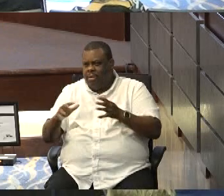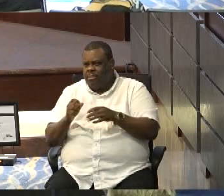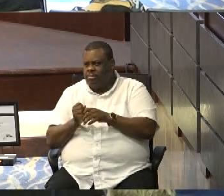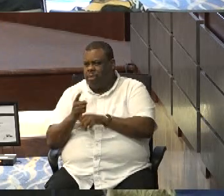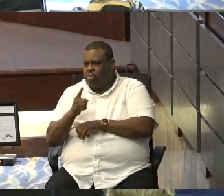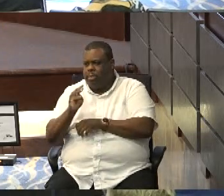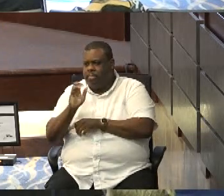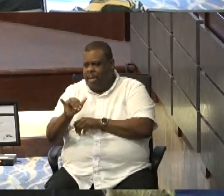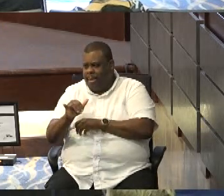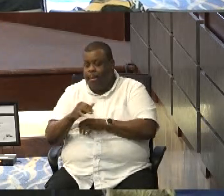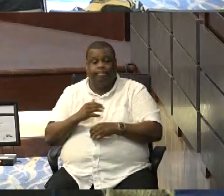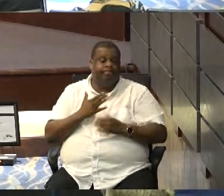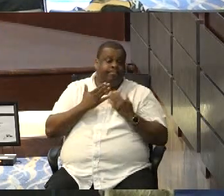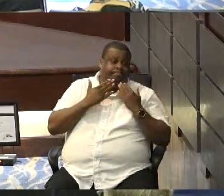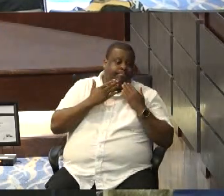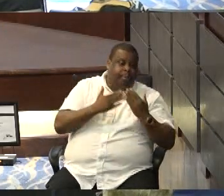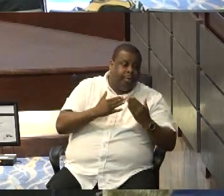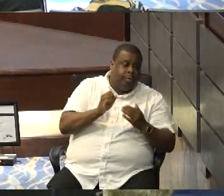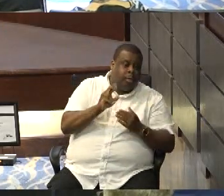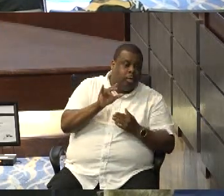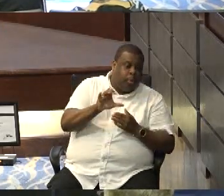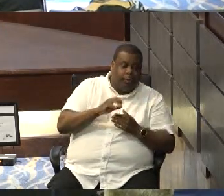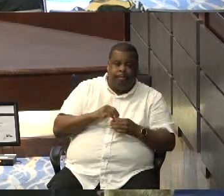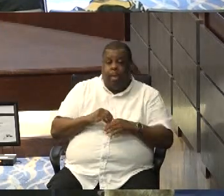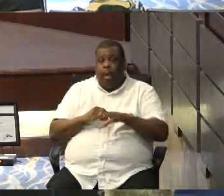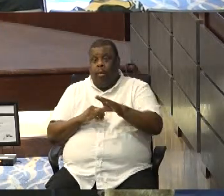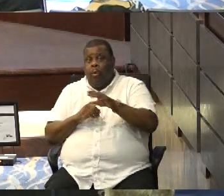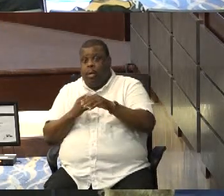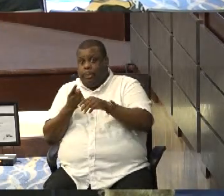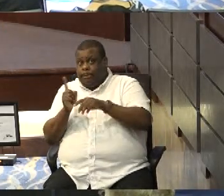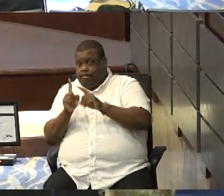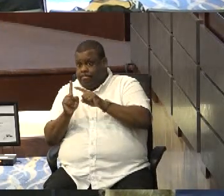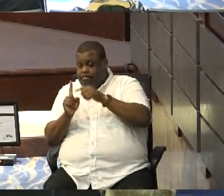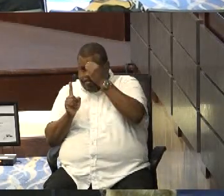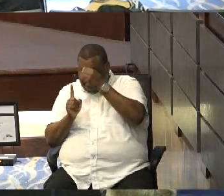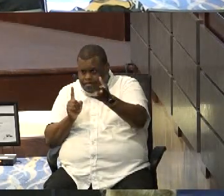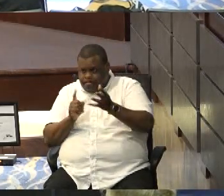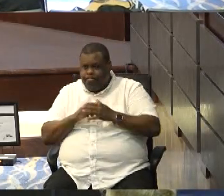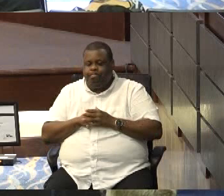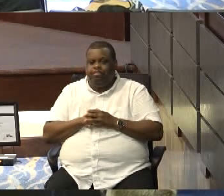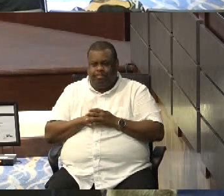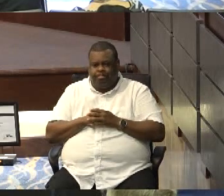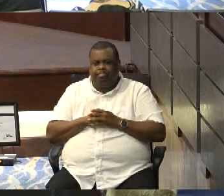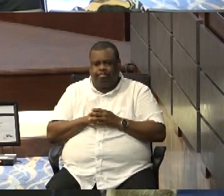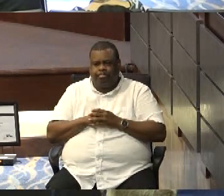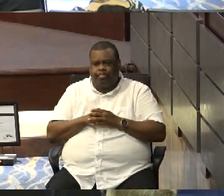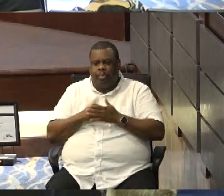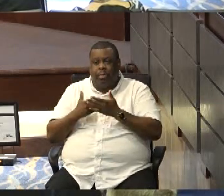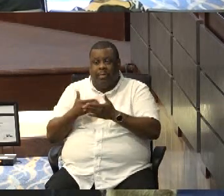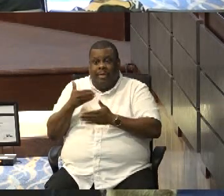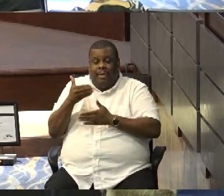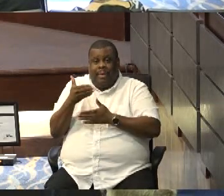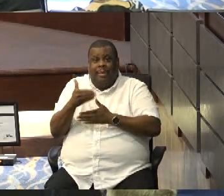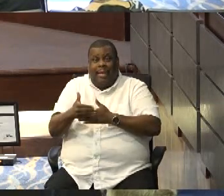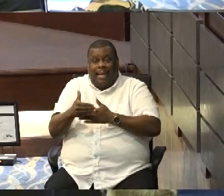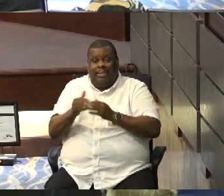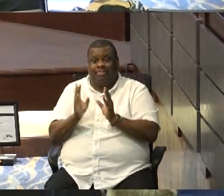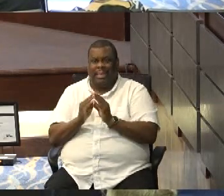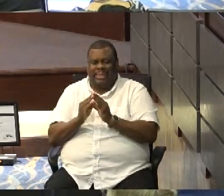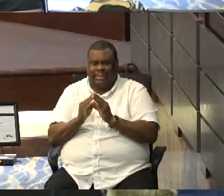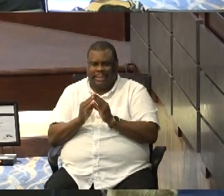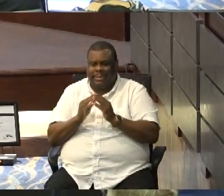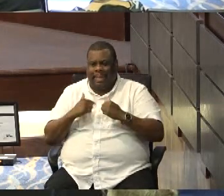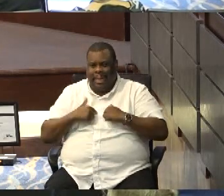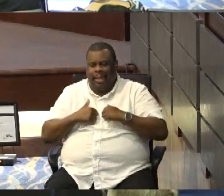Thank you, sir. Appreciate you being here. Thank y'all. I won't be if y'all approve this at the next actual meeting, because we have to be at La Vega and Midway ISD to do the same